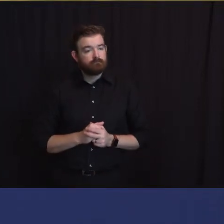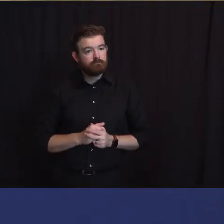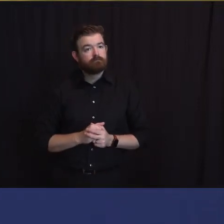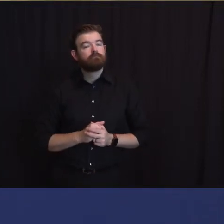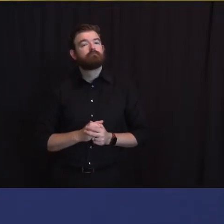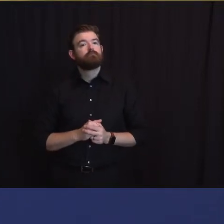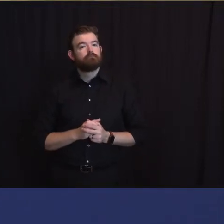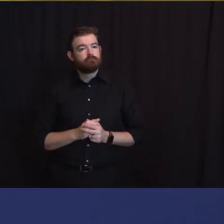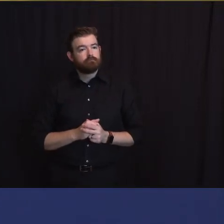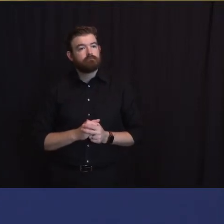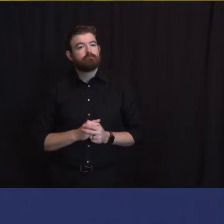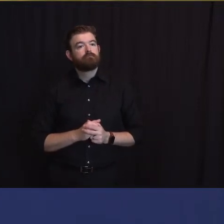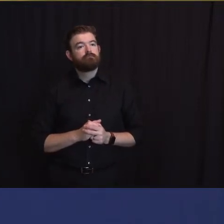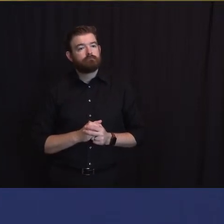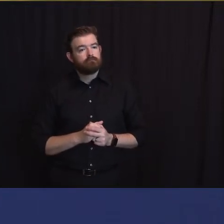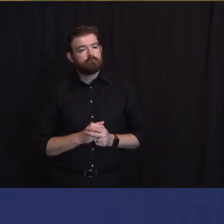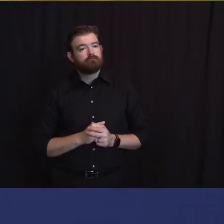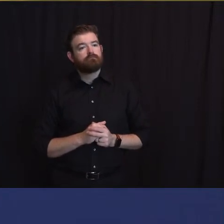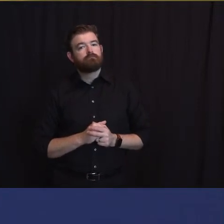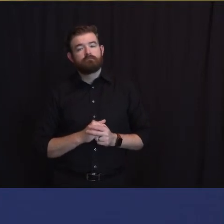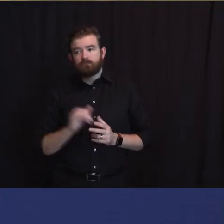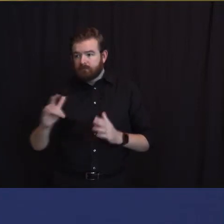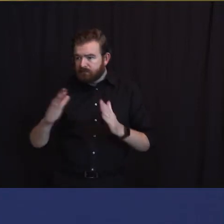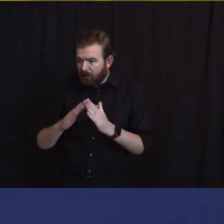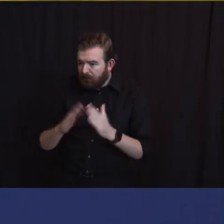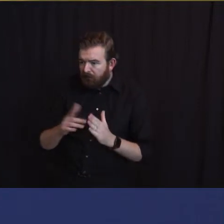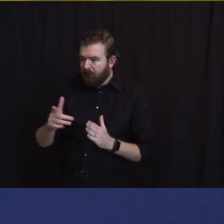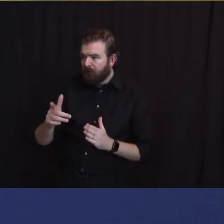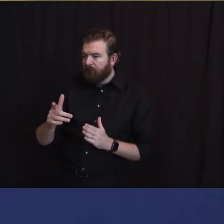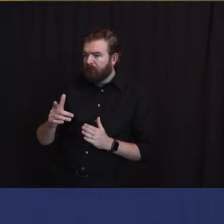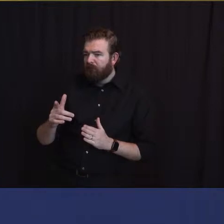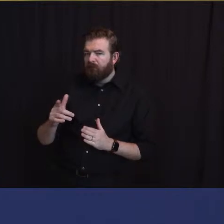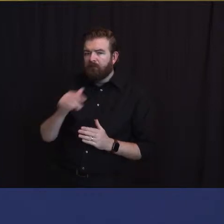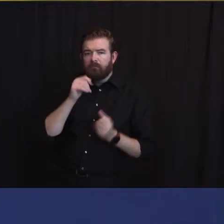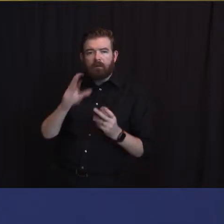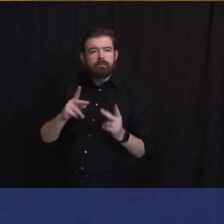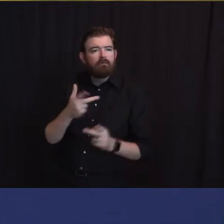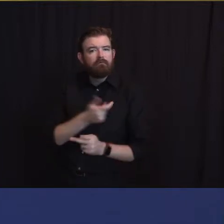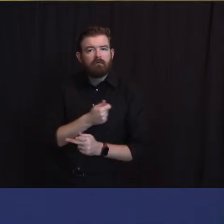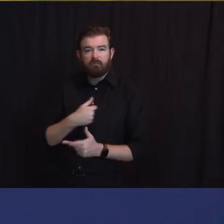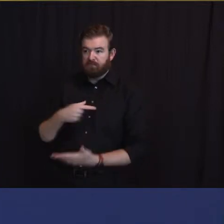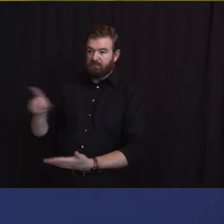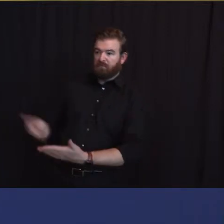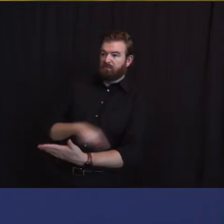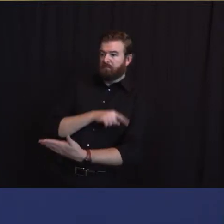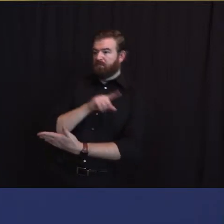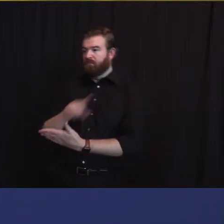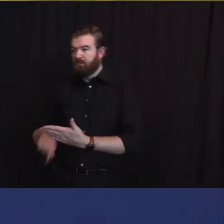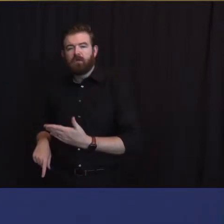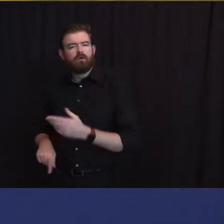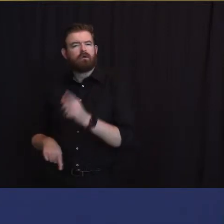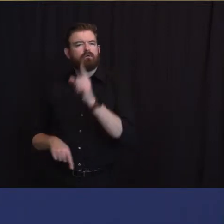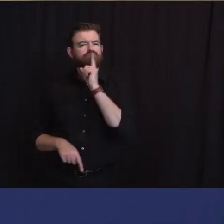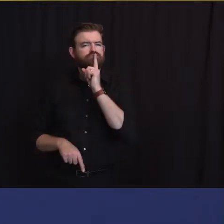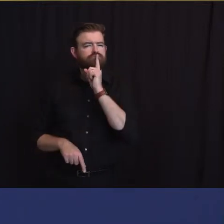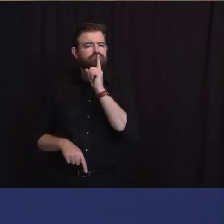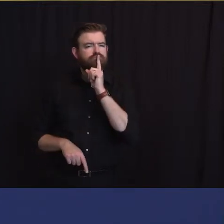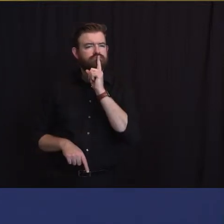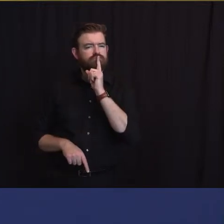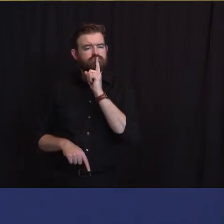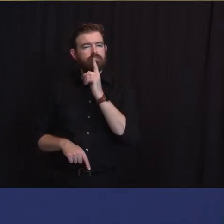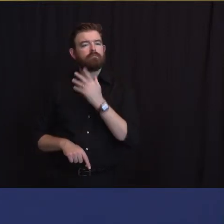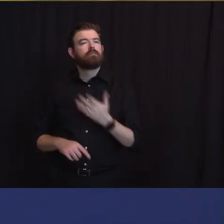not vilifying these communities. It's not, trying to embarrass anybody. The fact of the matter is we have got to punch up at a